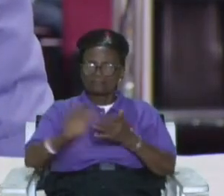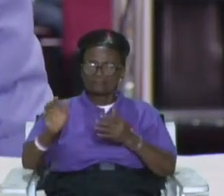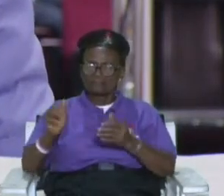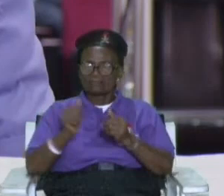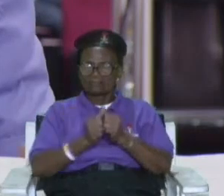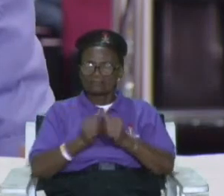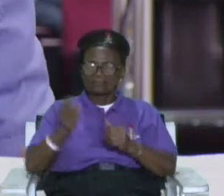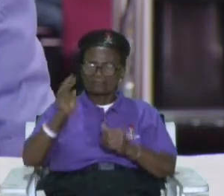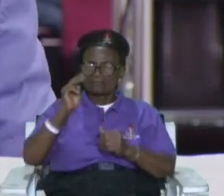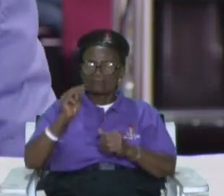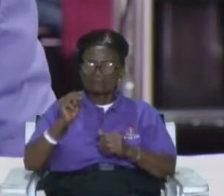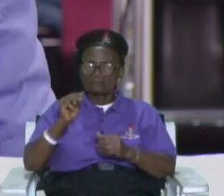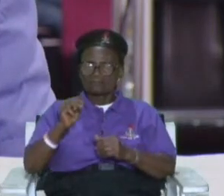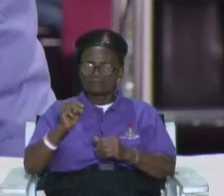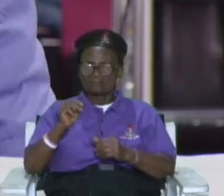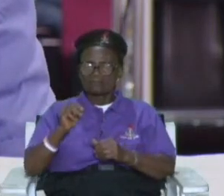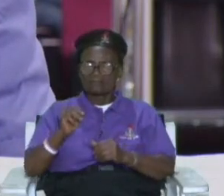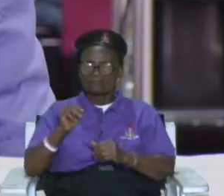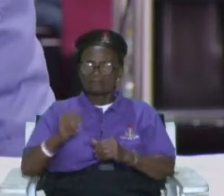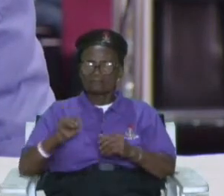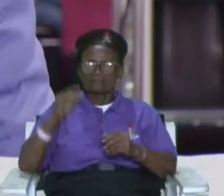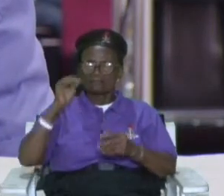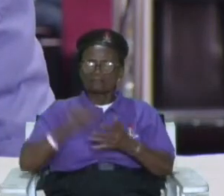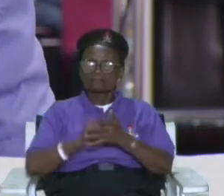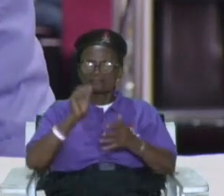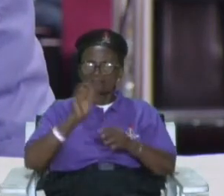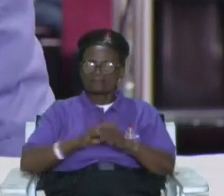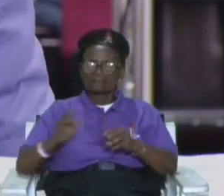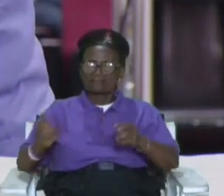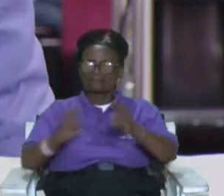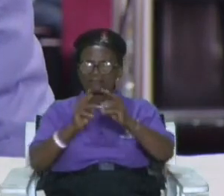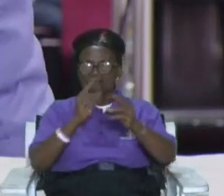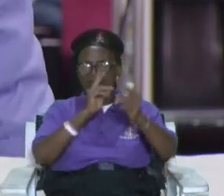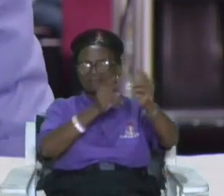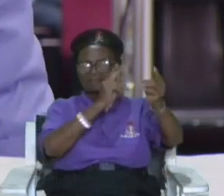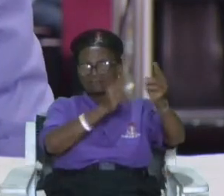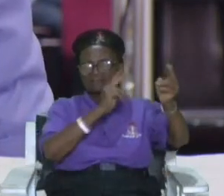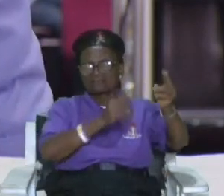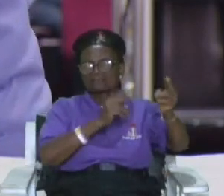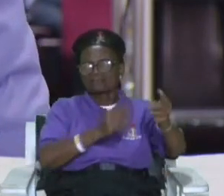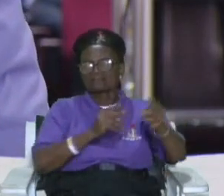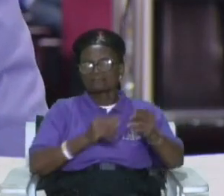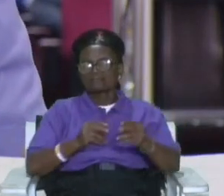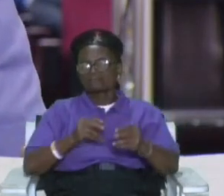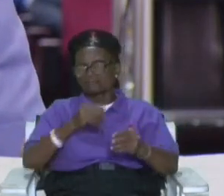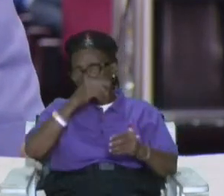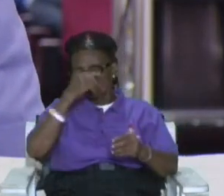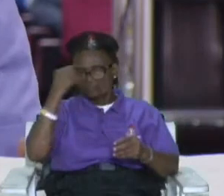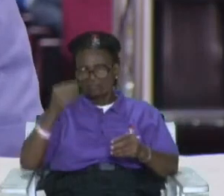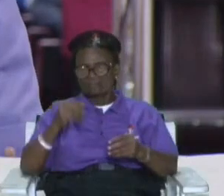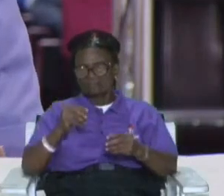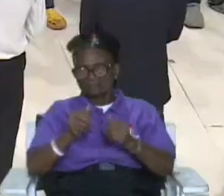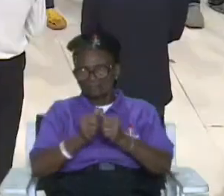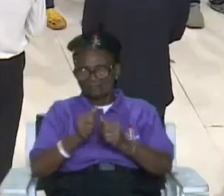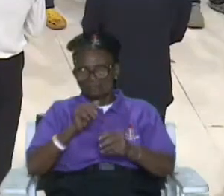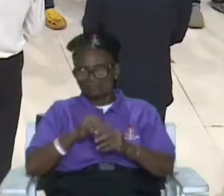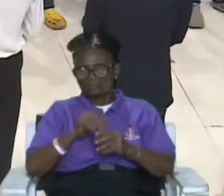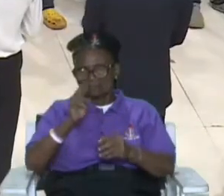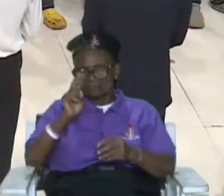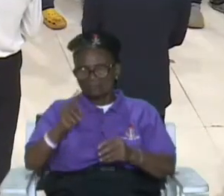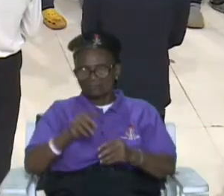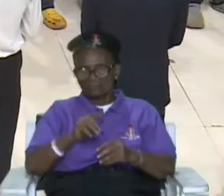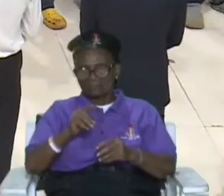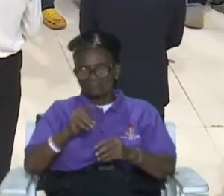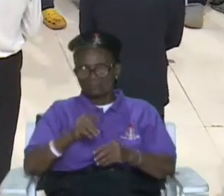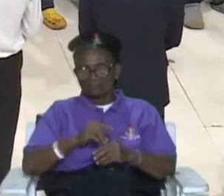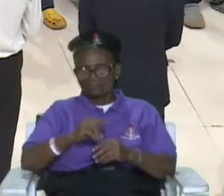blood. And those of you who are still on the way, hurry up, because within the next 2 minutes, I'll be